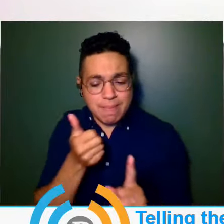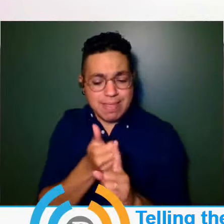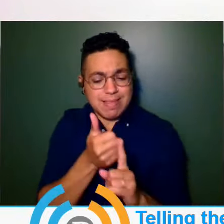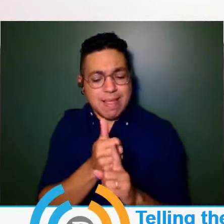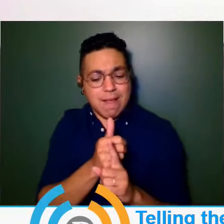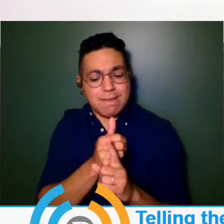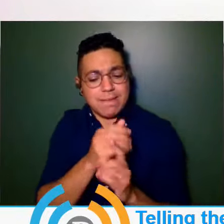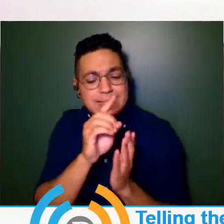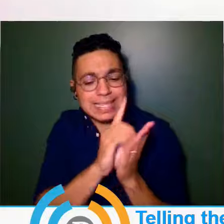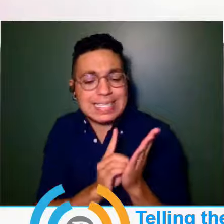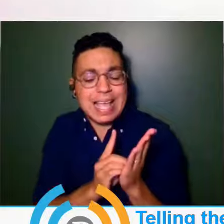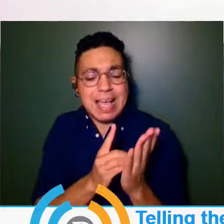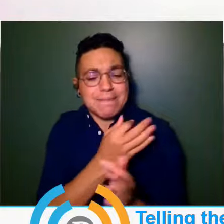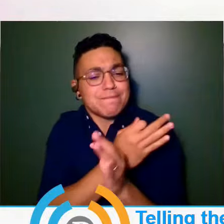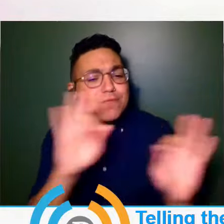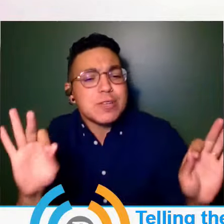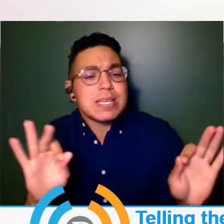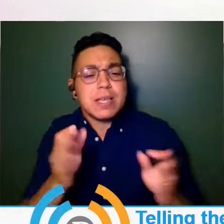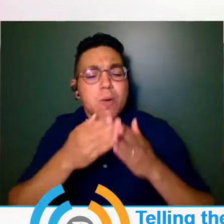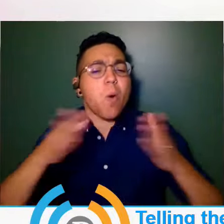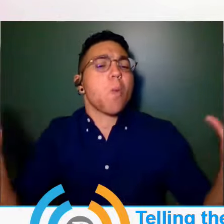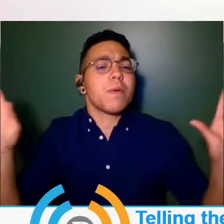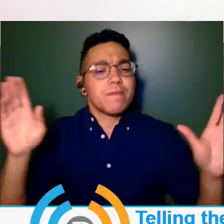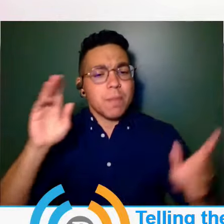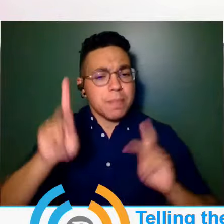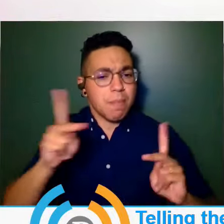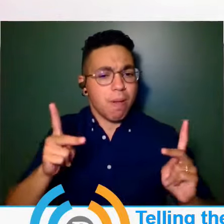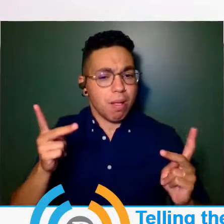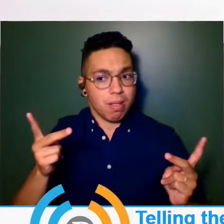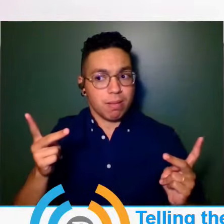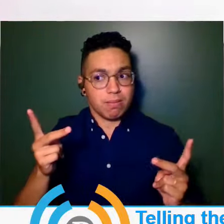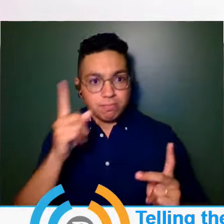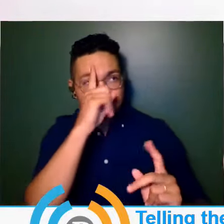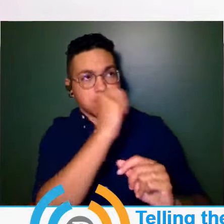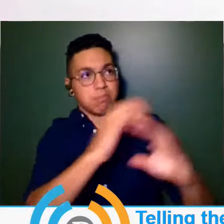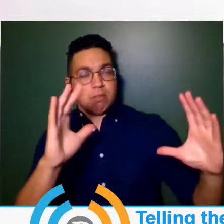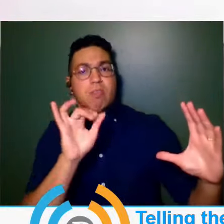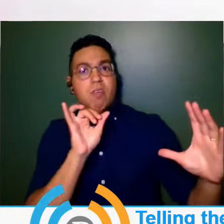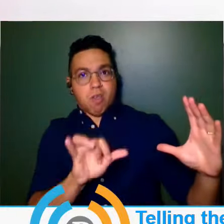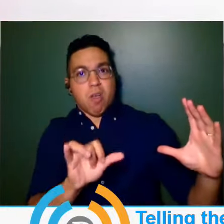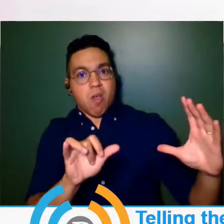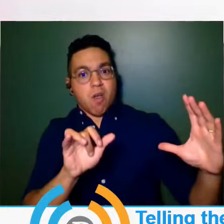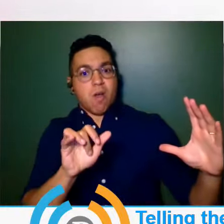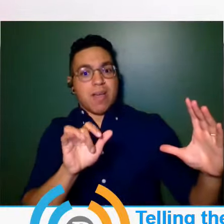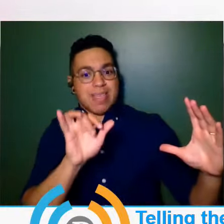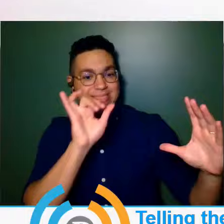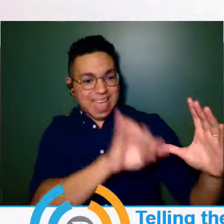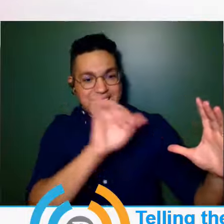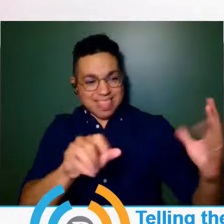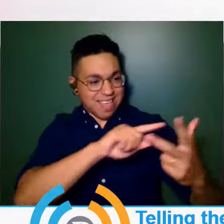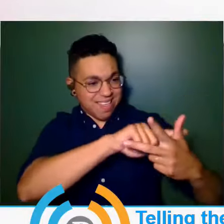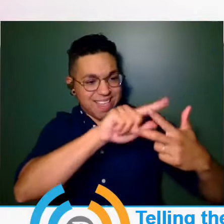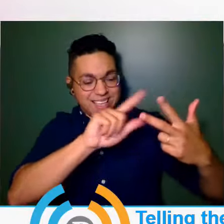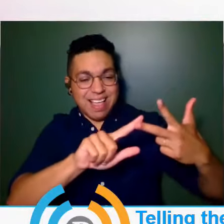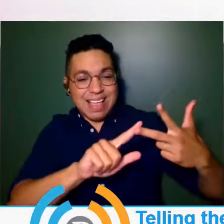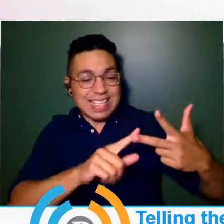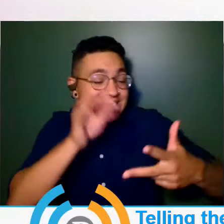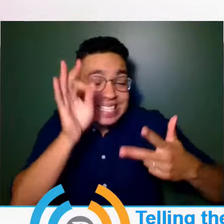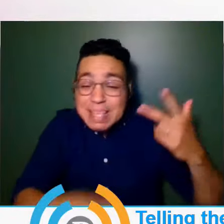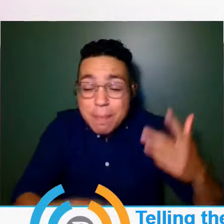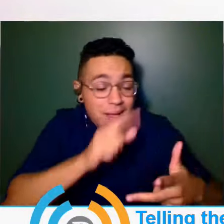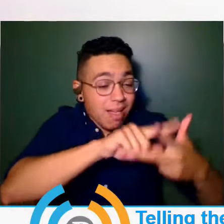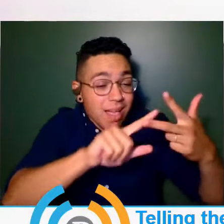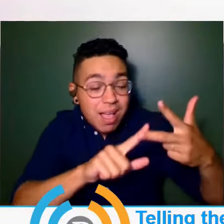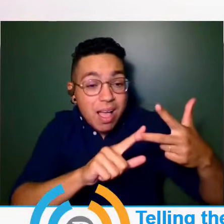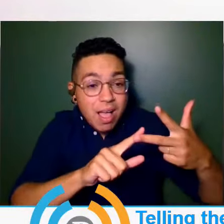was free and open to the public, like we just with those things we start to reduce